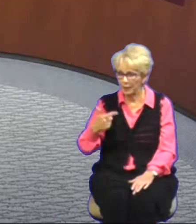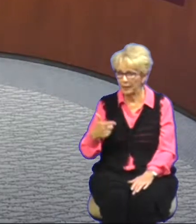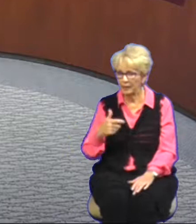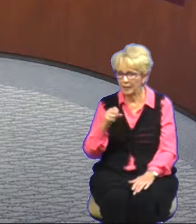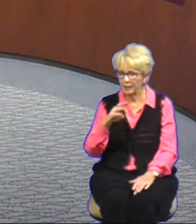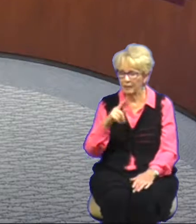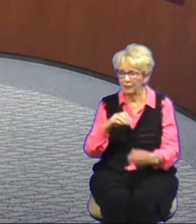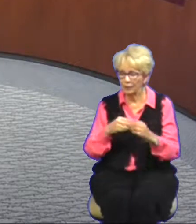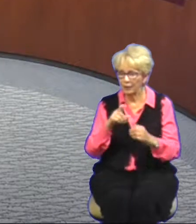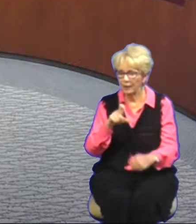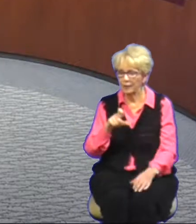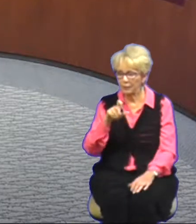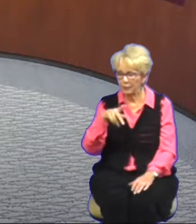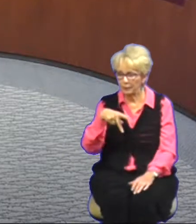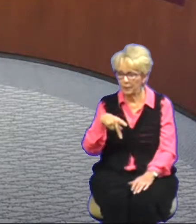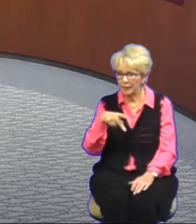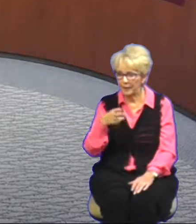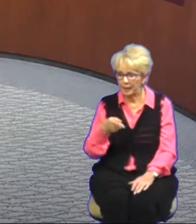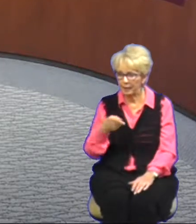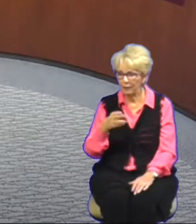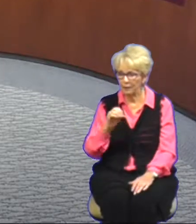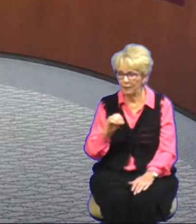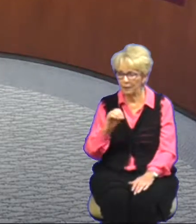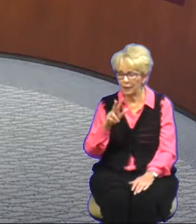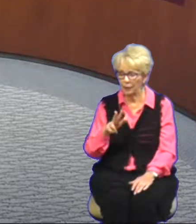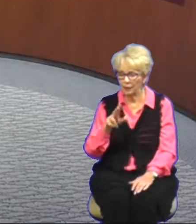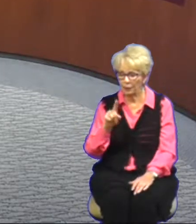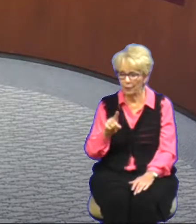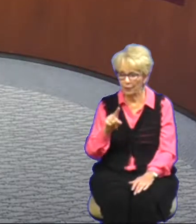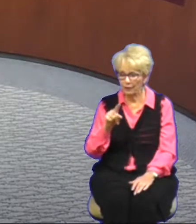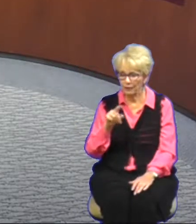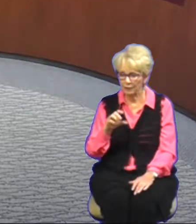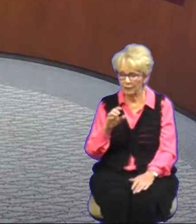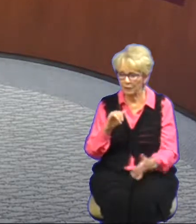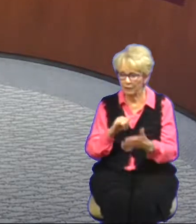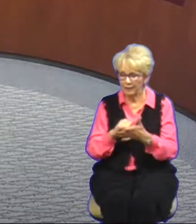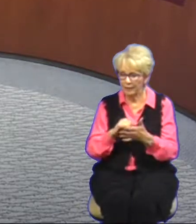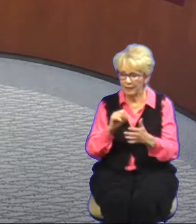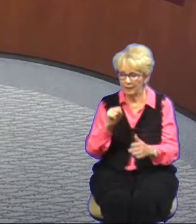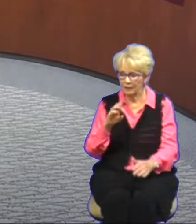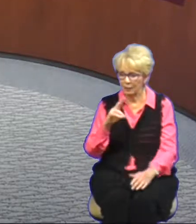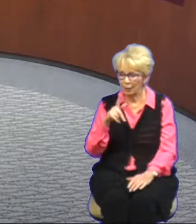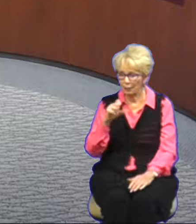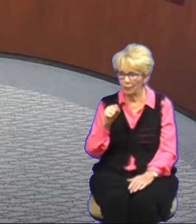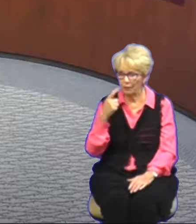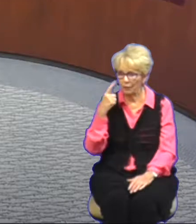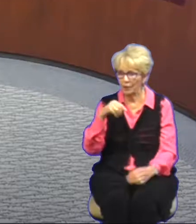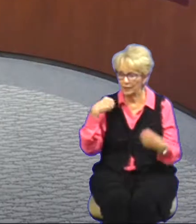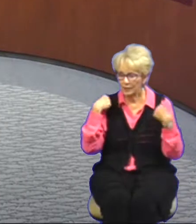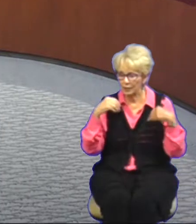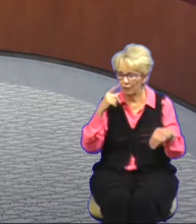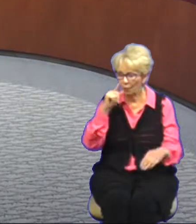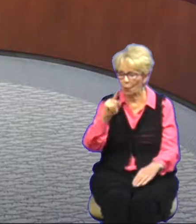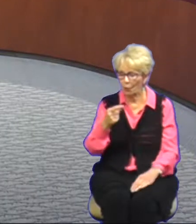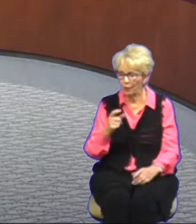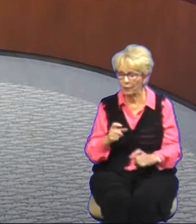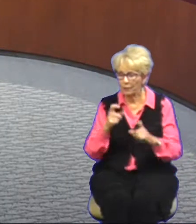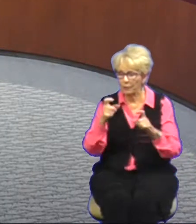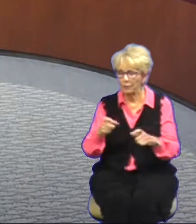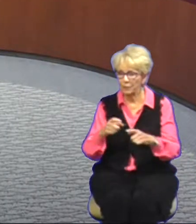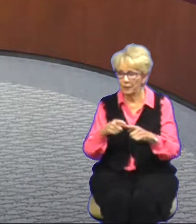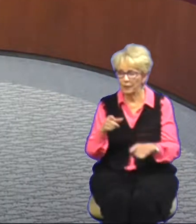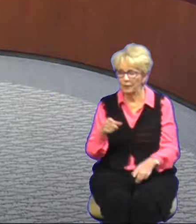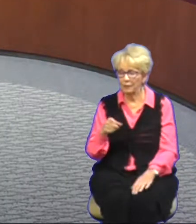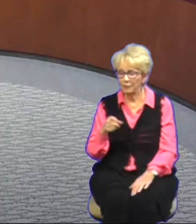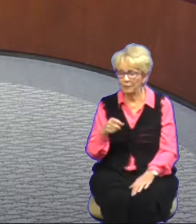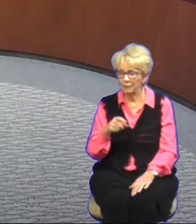number XPH 031 to be declared surplus, sold for $1 and presented